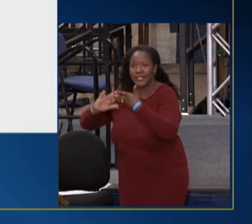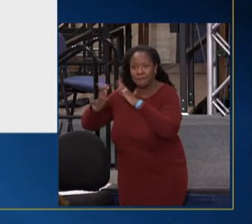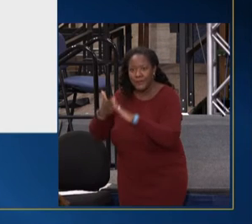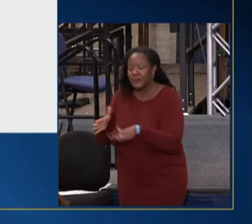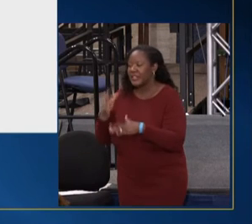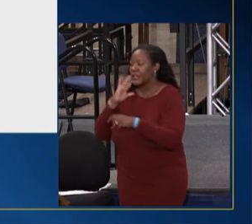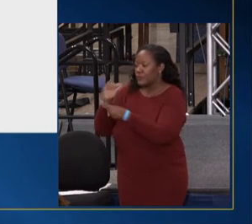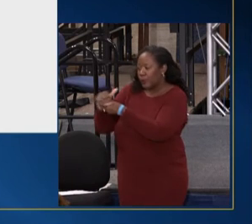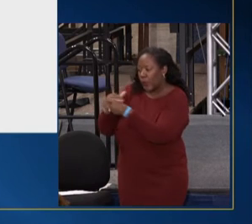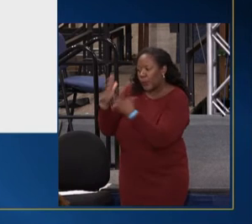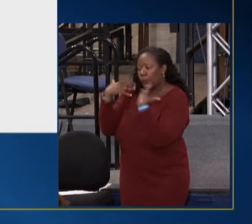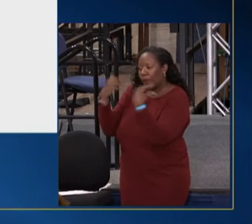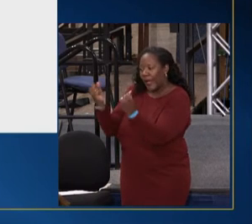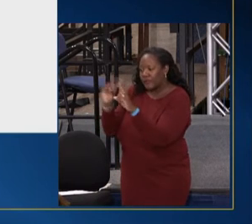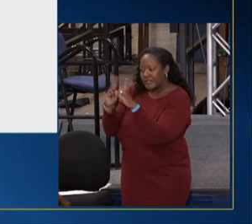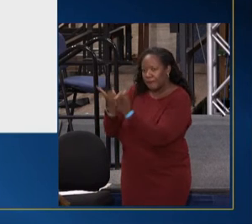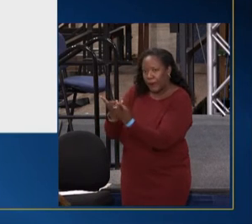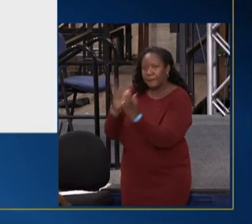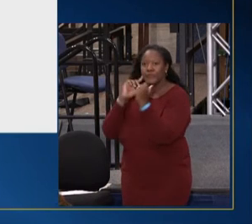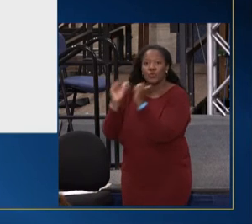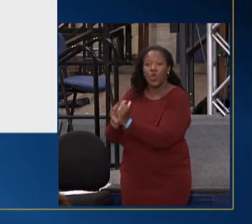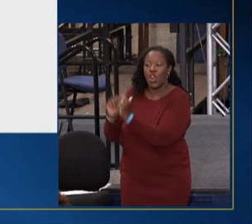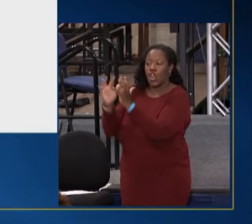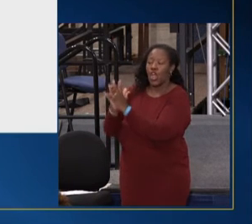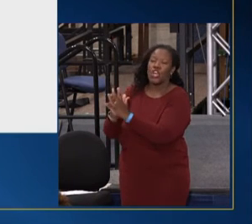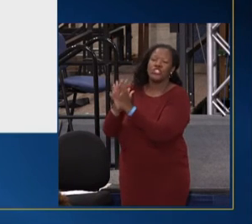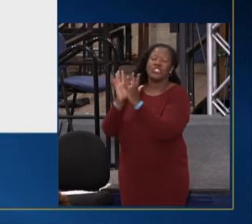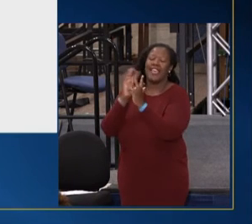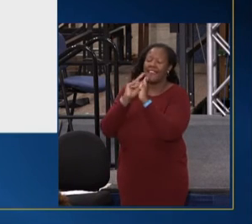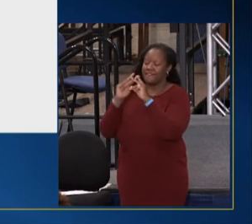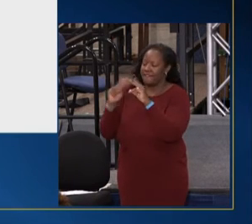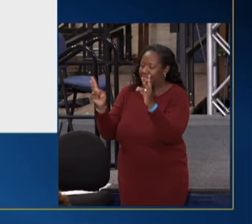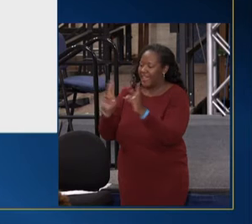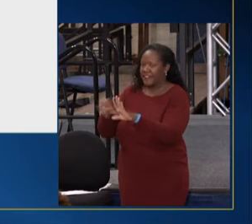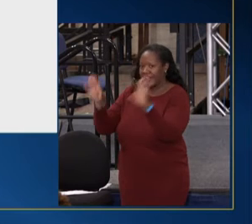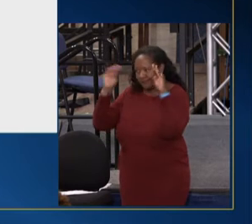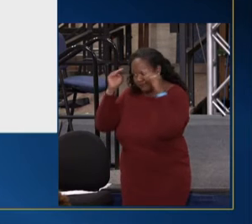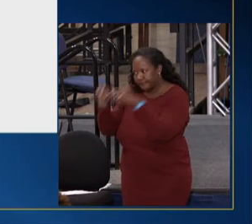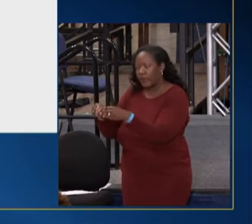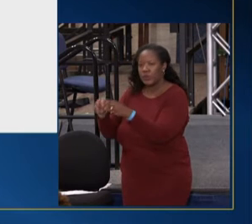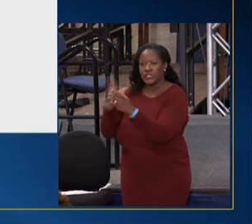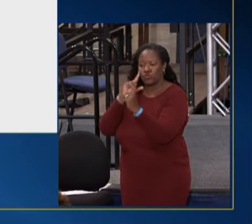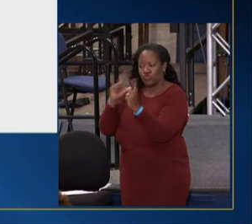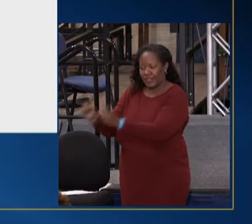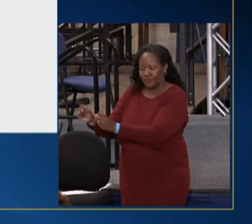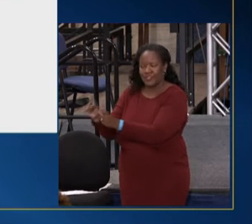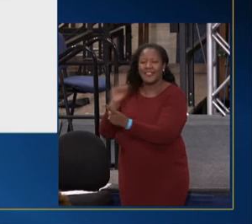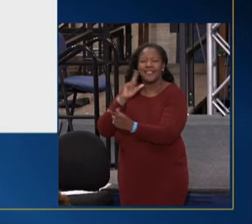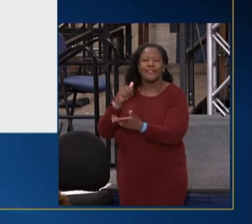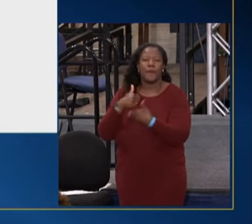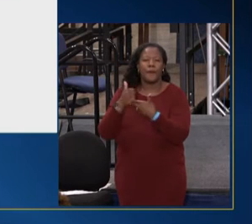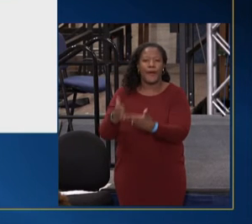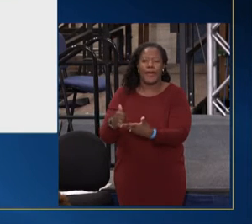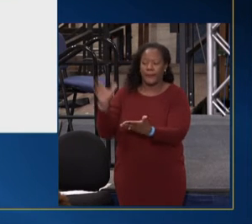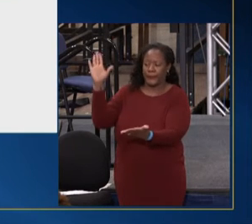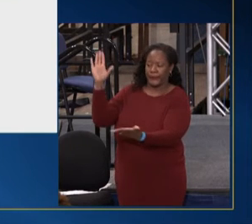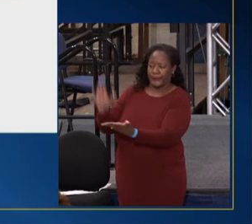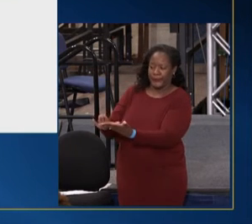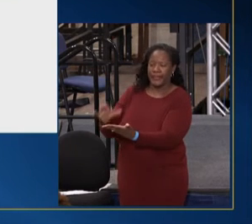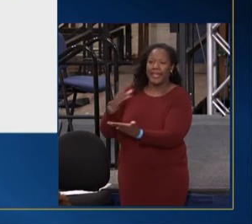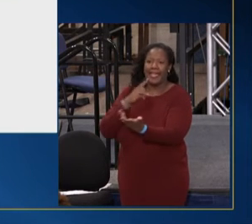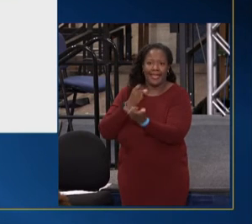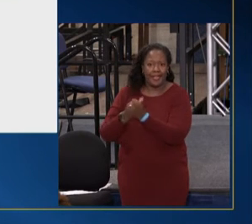departments to be able to actually launch a very syndemic focused strategy to these events that supplement the syndemic focused